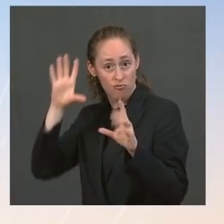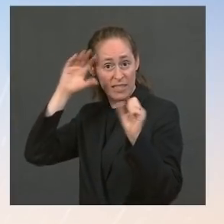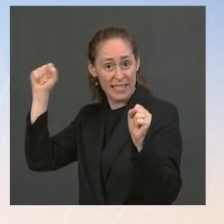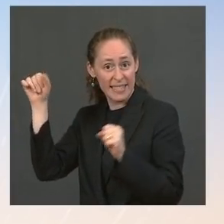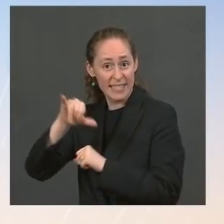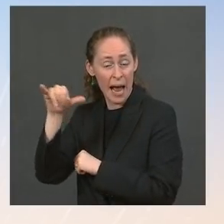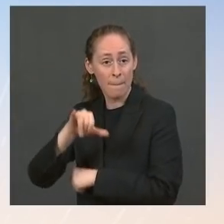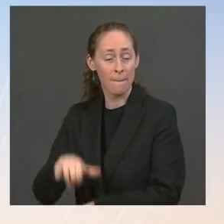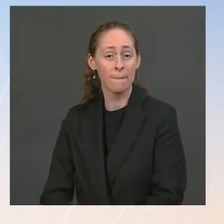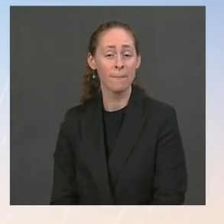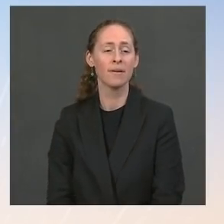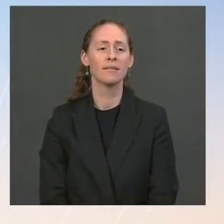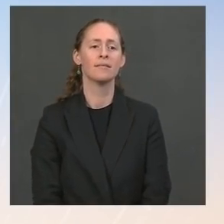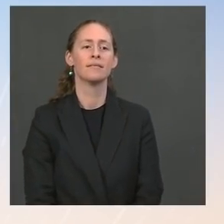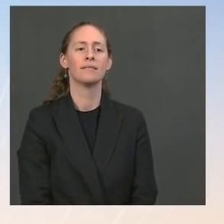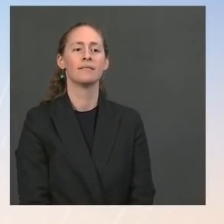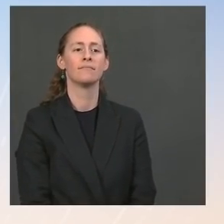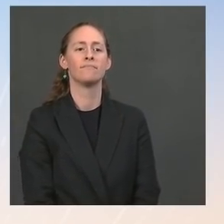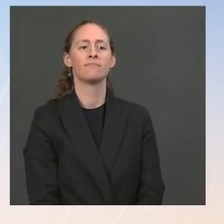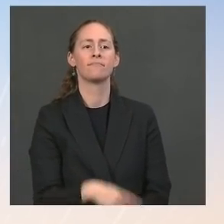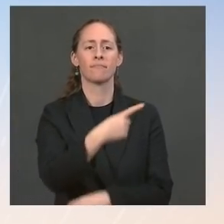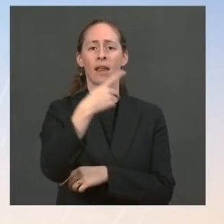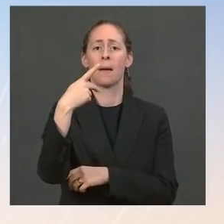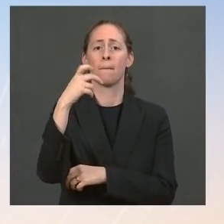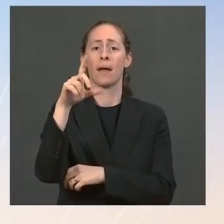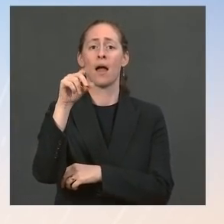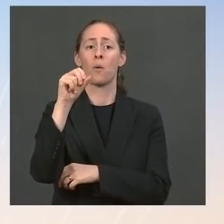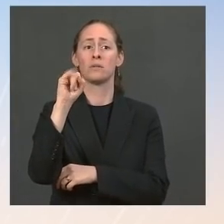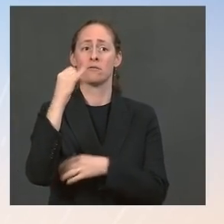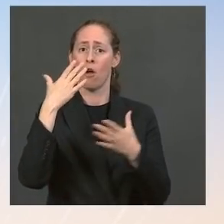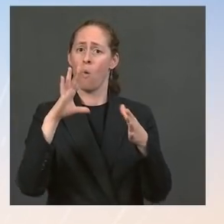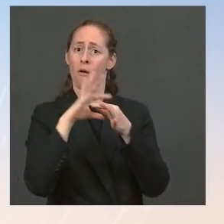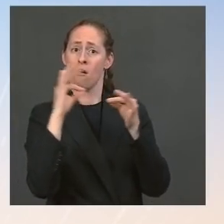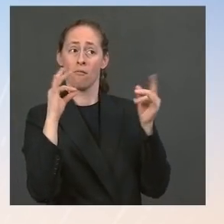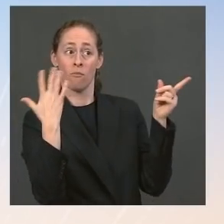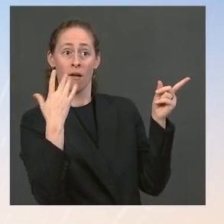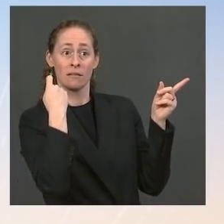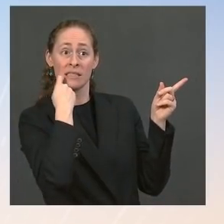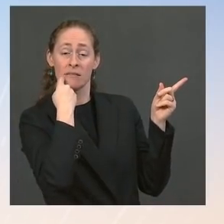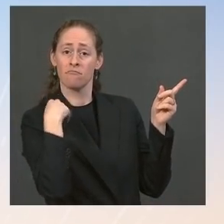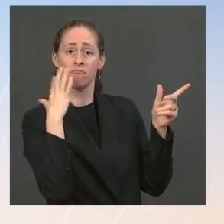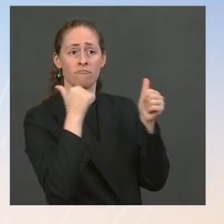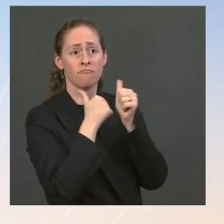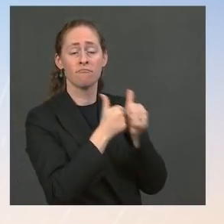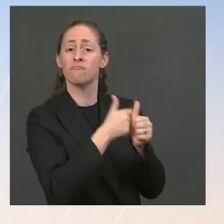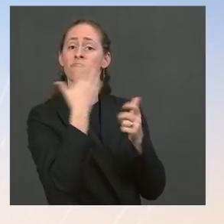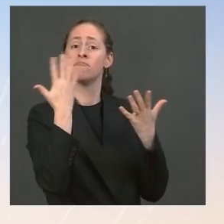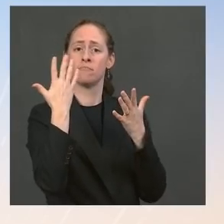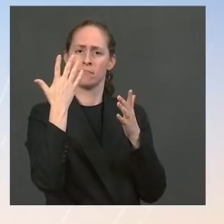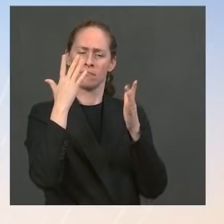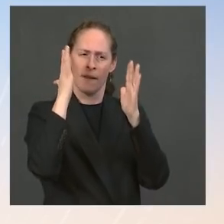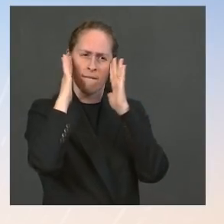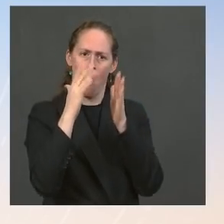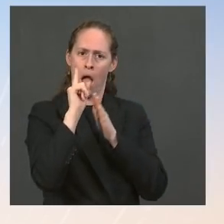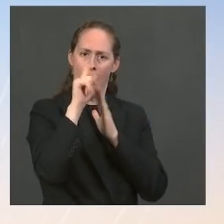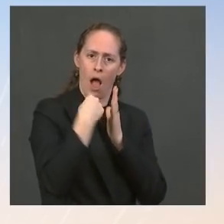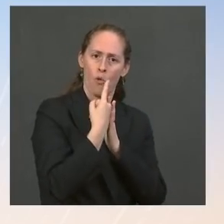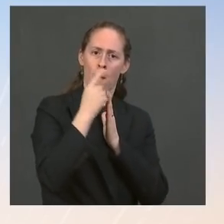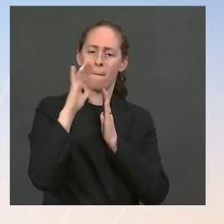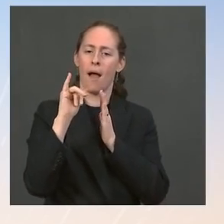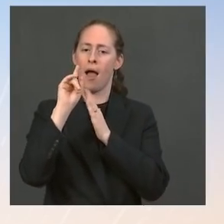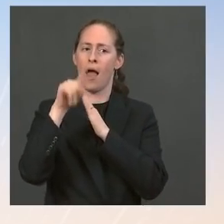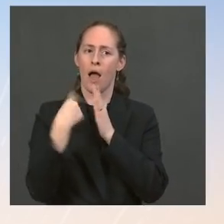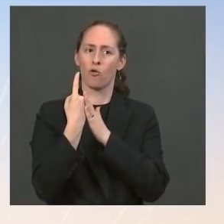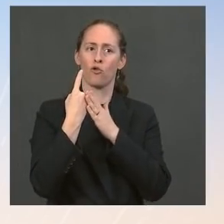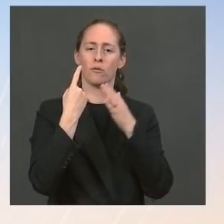Speaker Pelosi said earlier, and we're following the same motto, we're taking it hour by hour here and making a decision and determination about